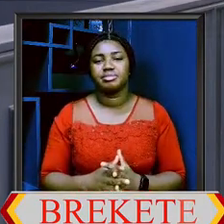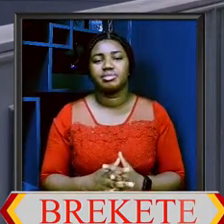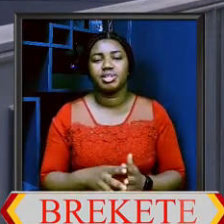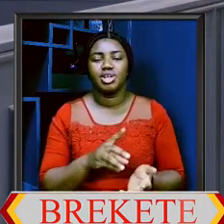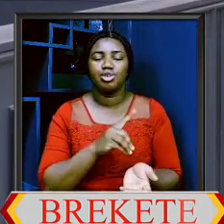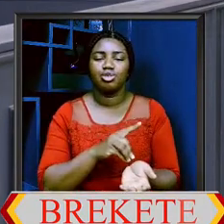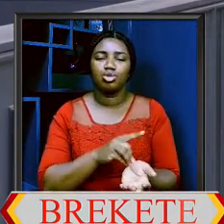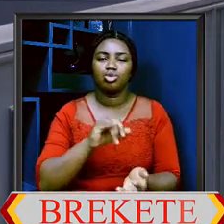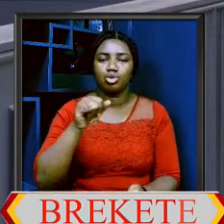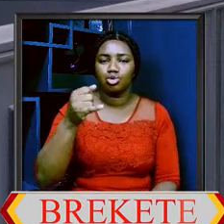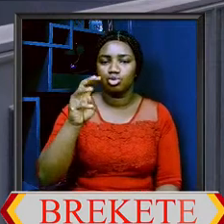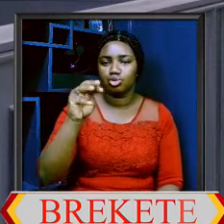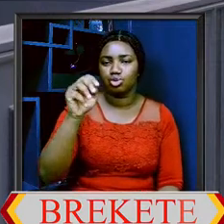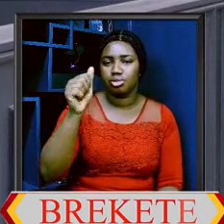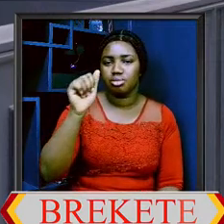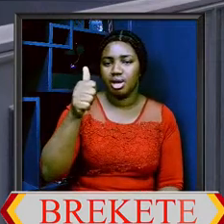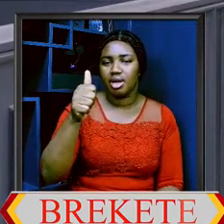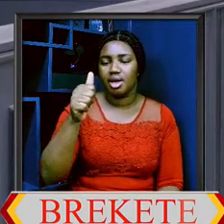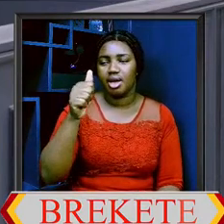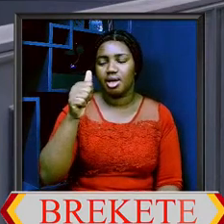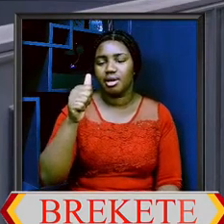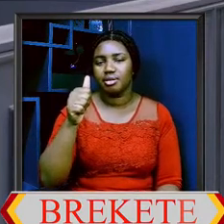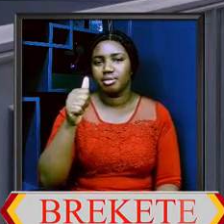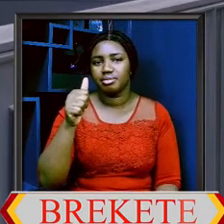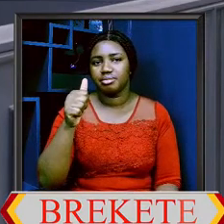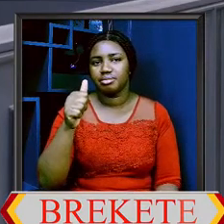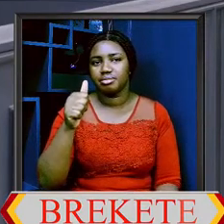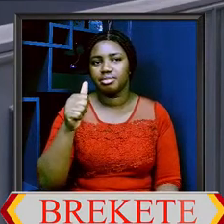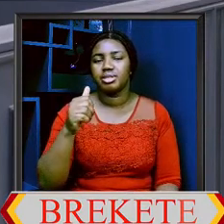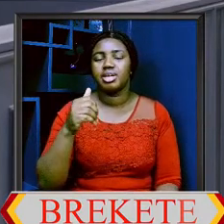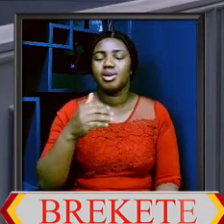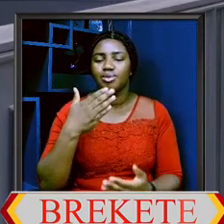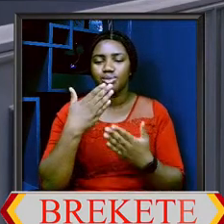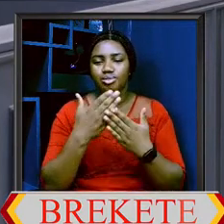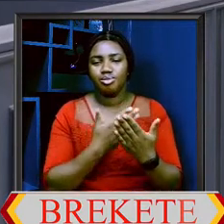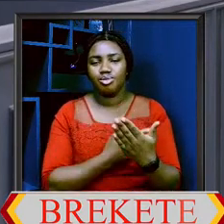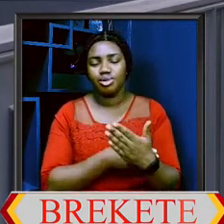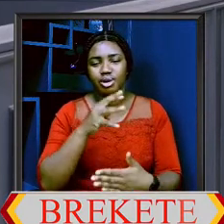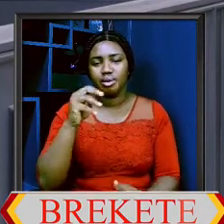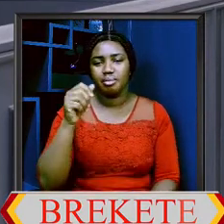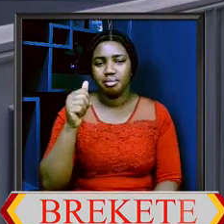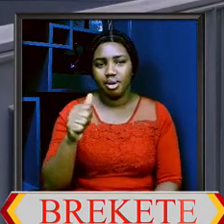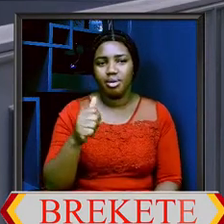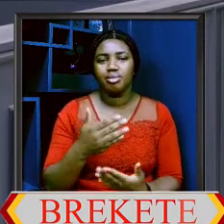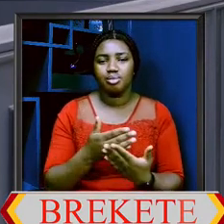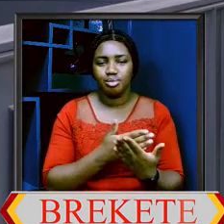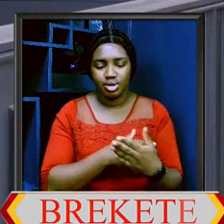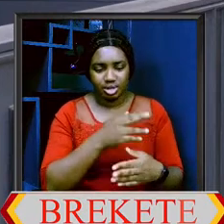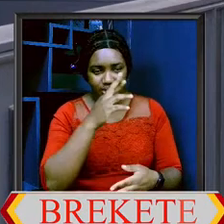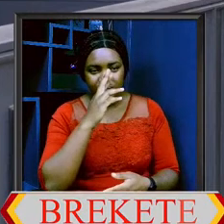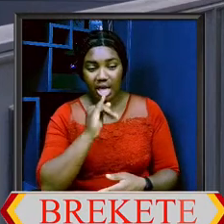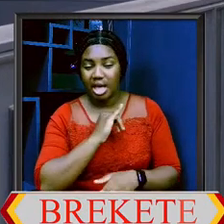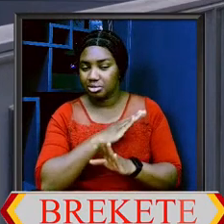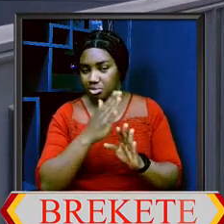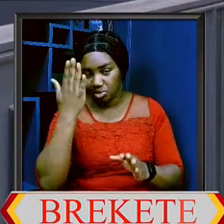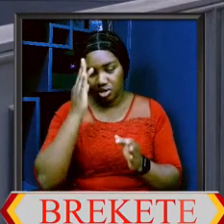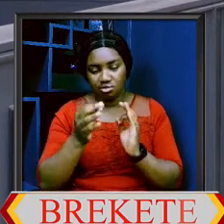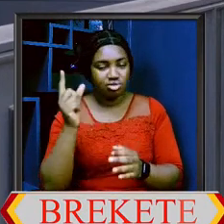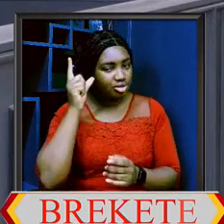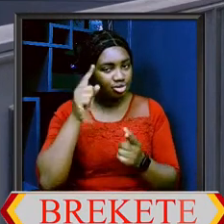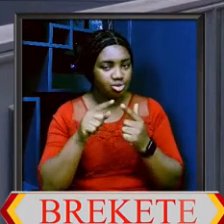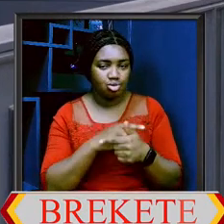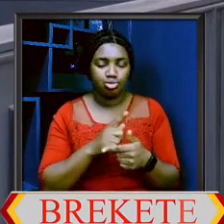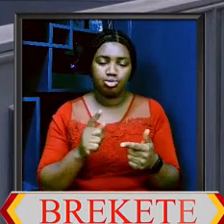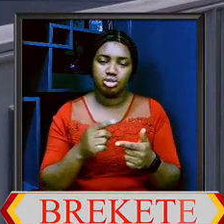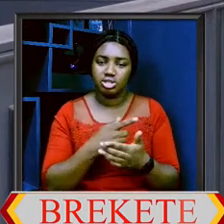Dr J good morning good morning onlyin president yes ma'am I don't know whether you listen to the station this